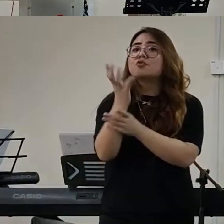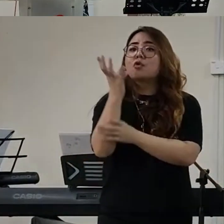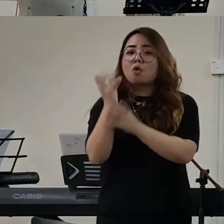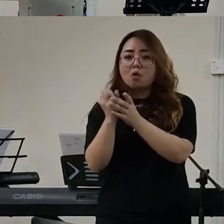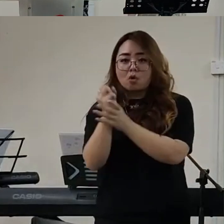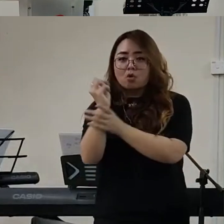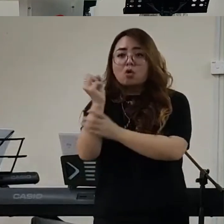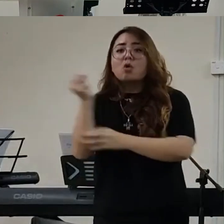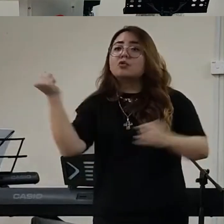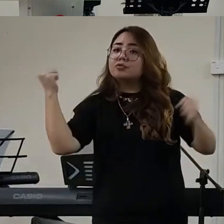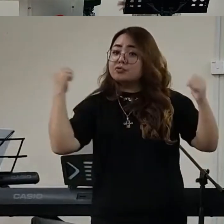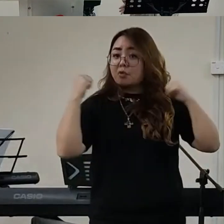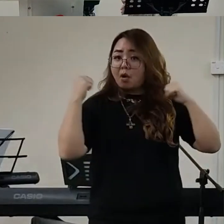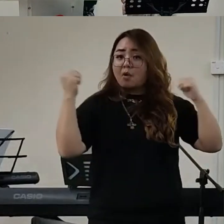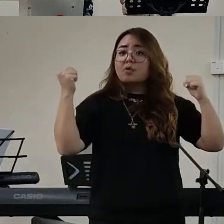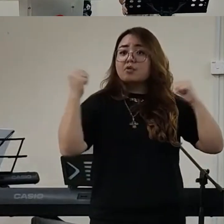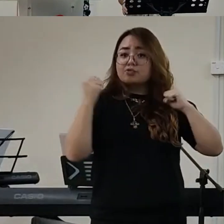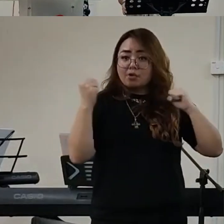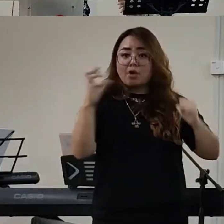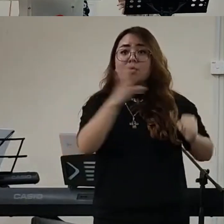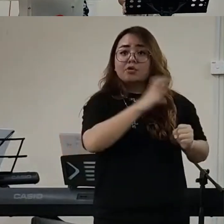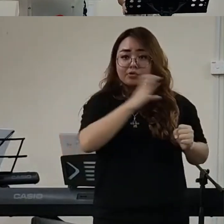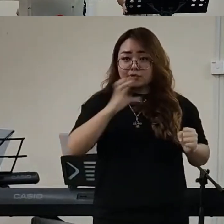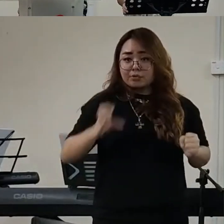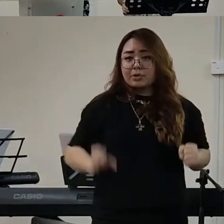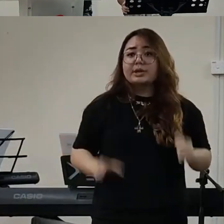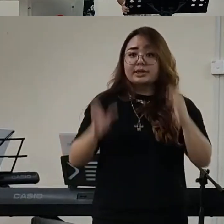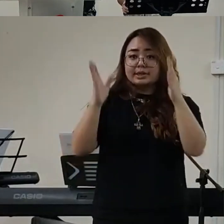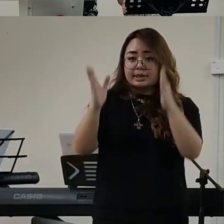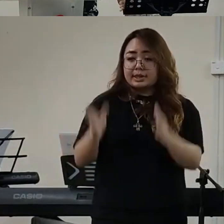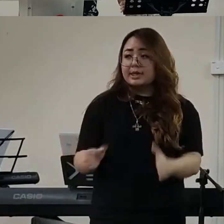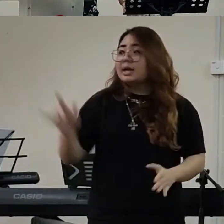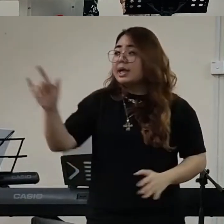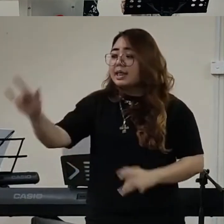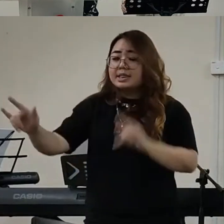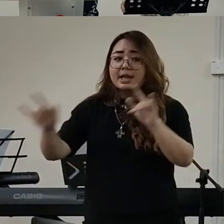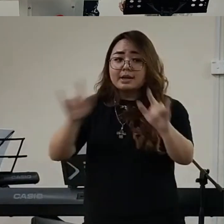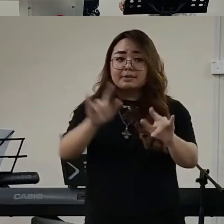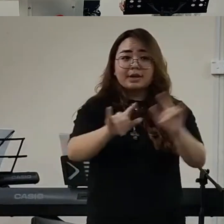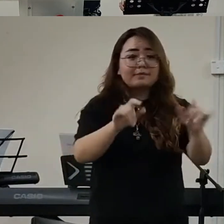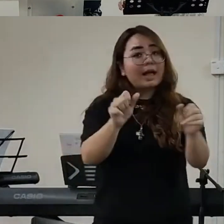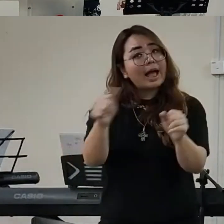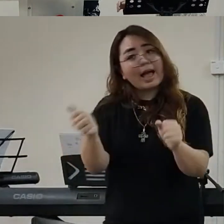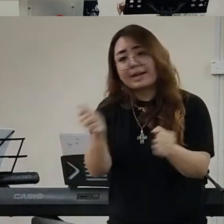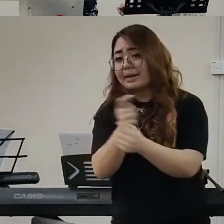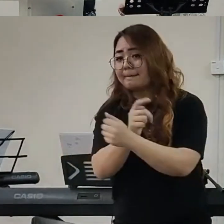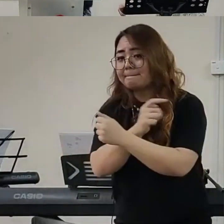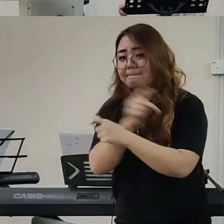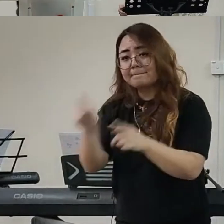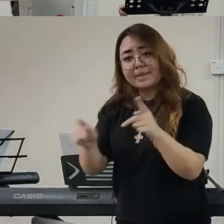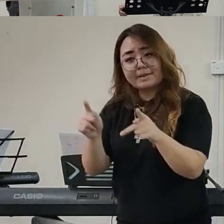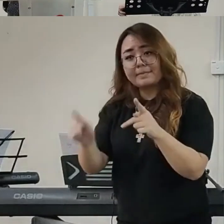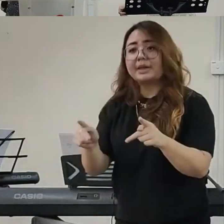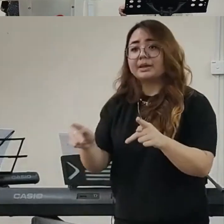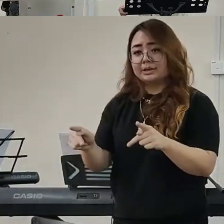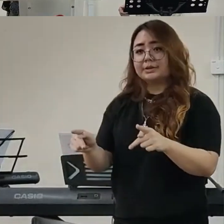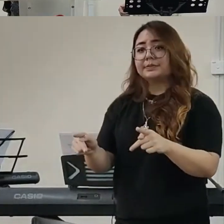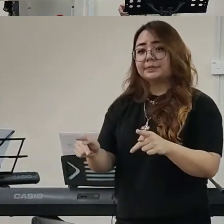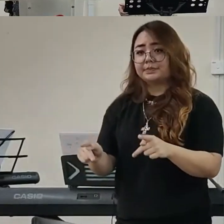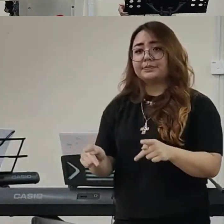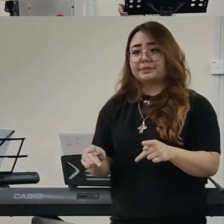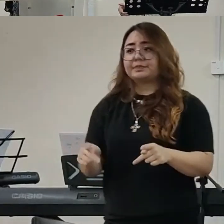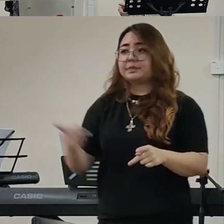for sheep. Do you know that? They go on street evangelism. They go knocking door to door. They're looking for sheep. So there are